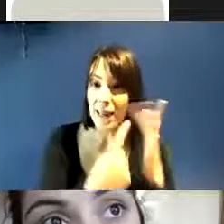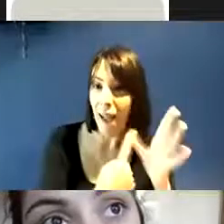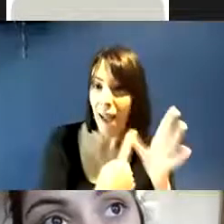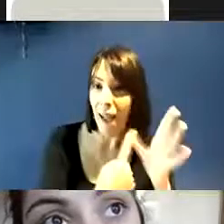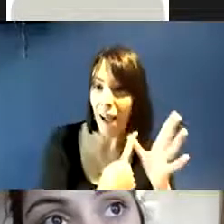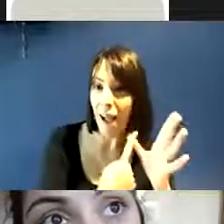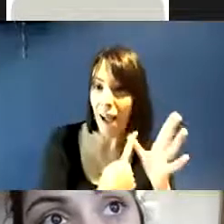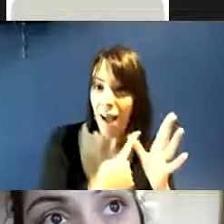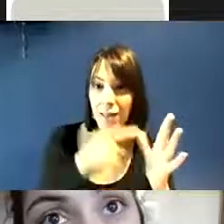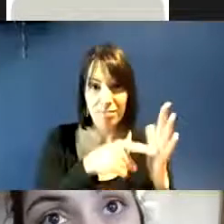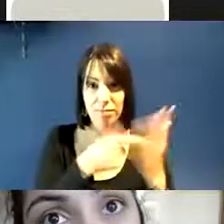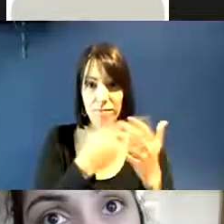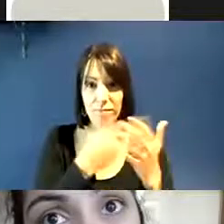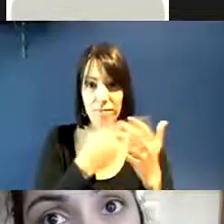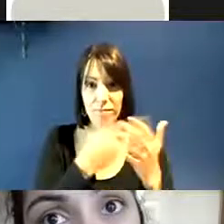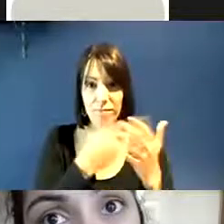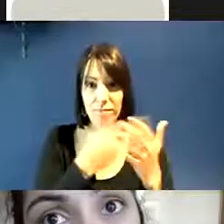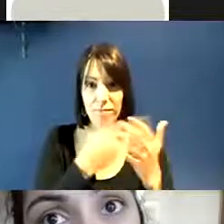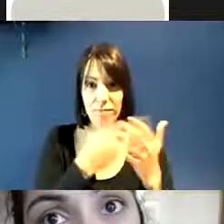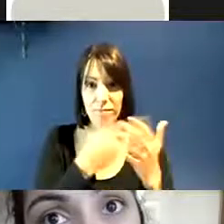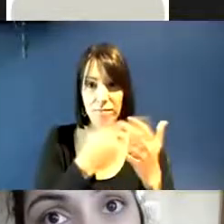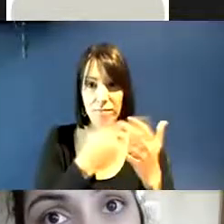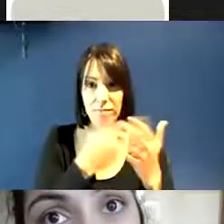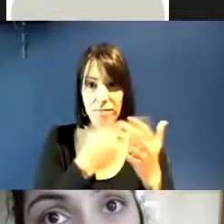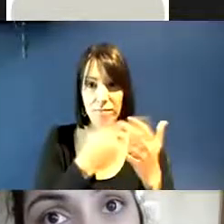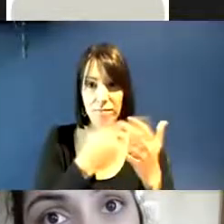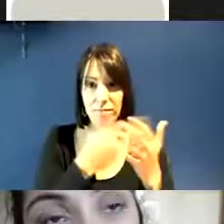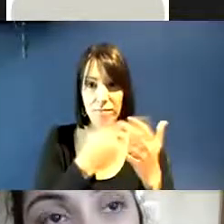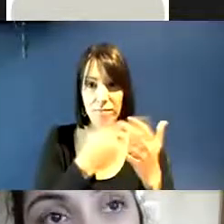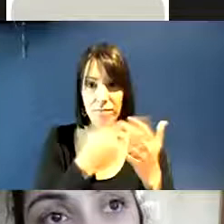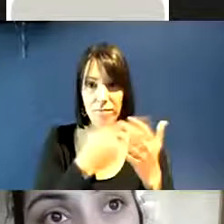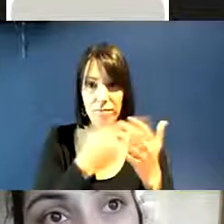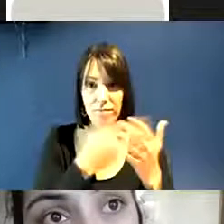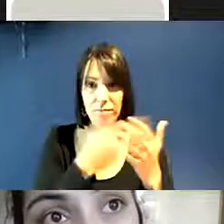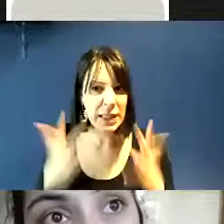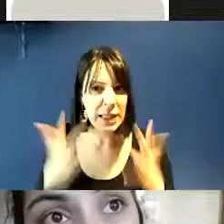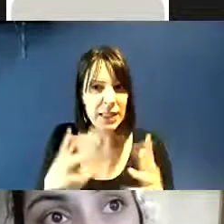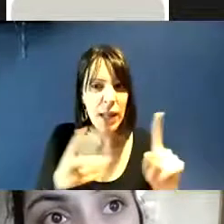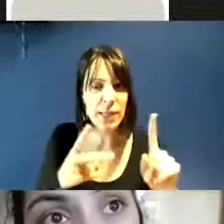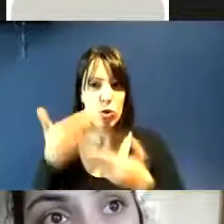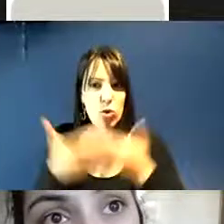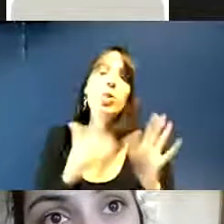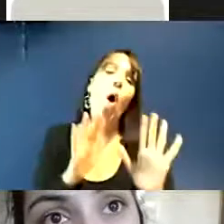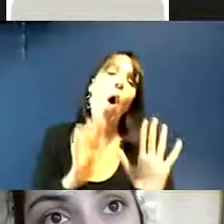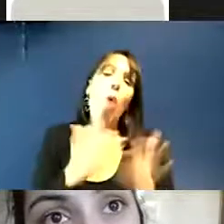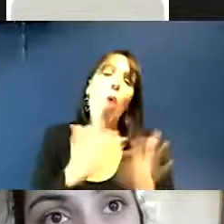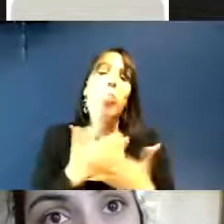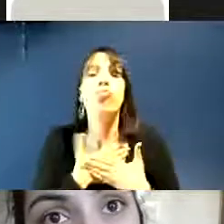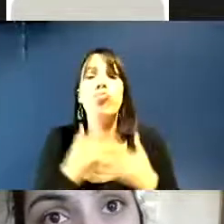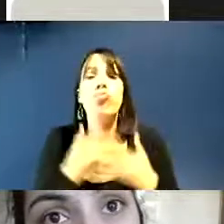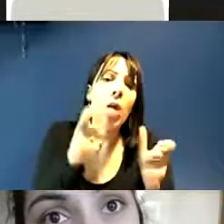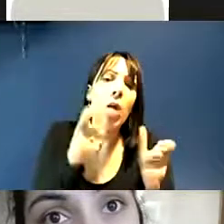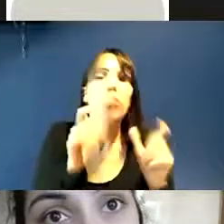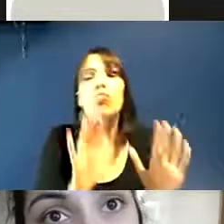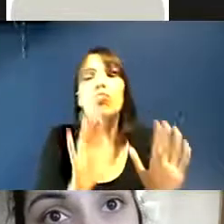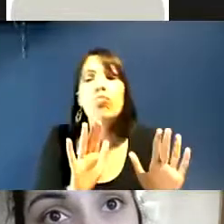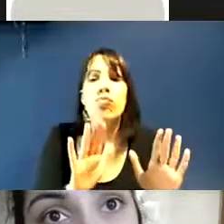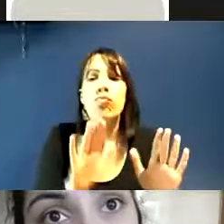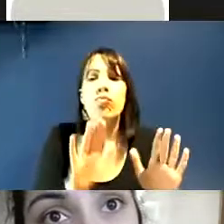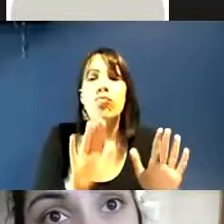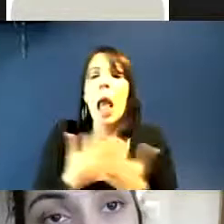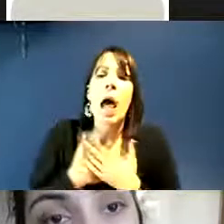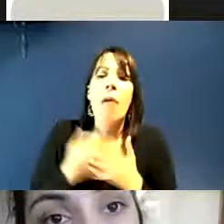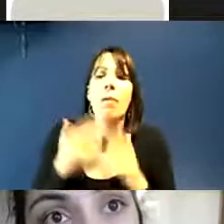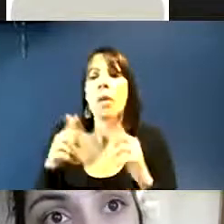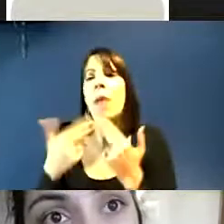of violence to be a devoted carer or a loving family member whose role as a